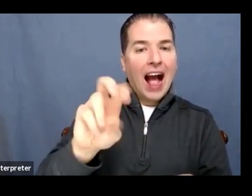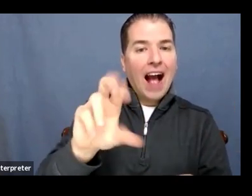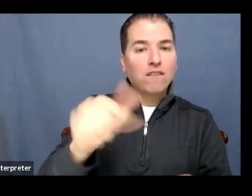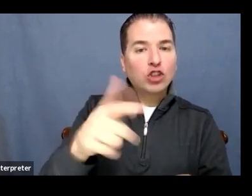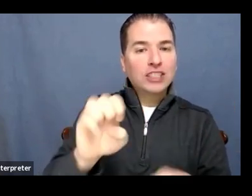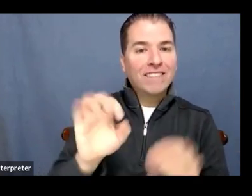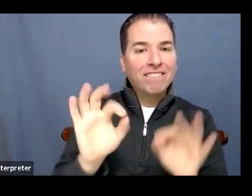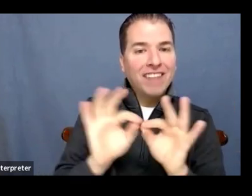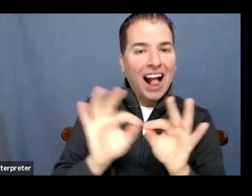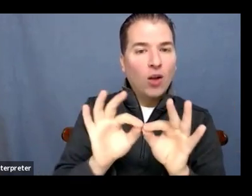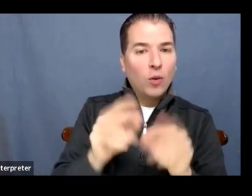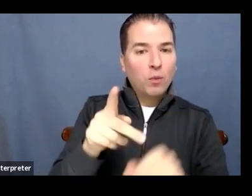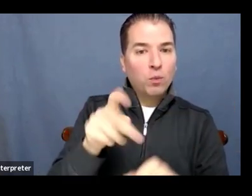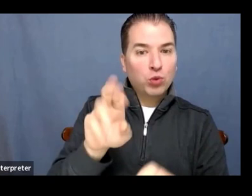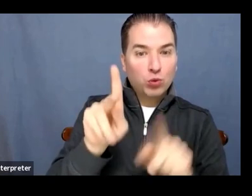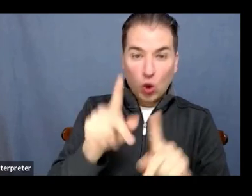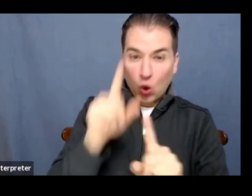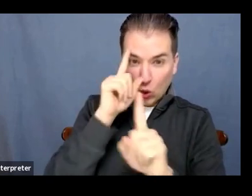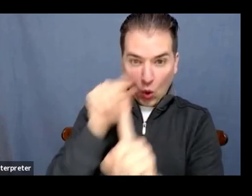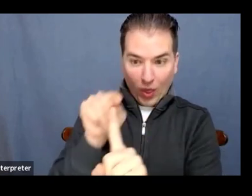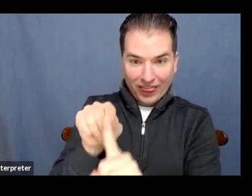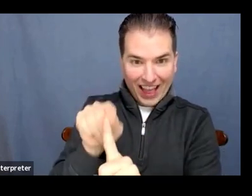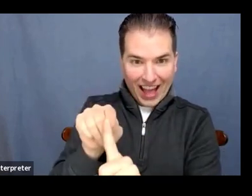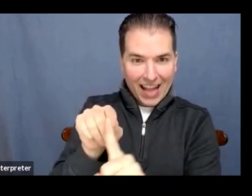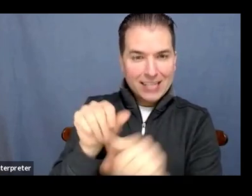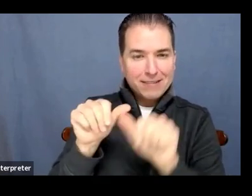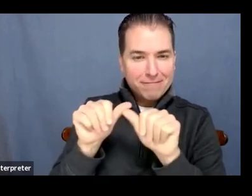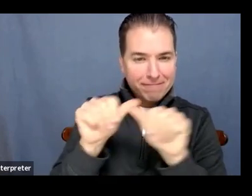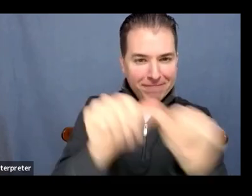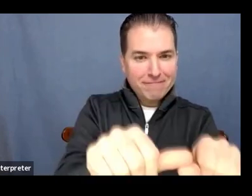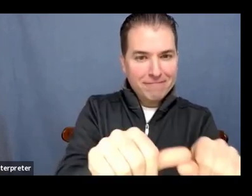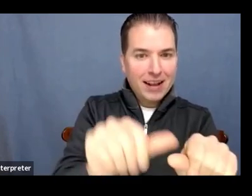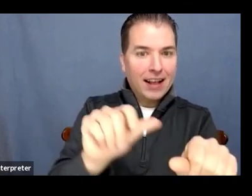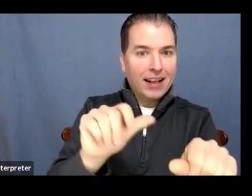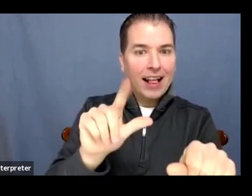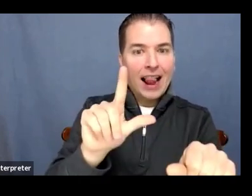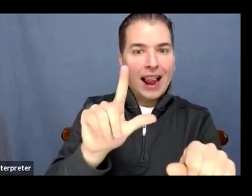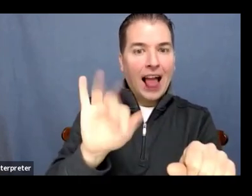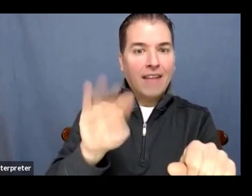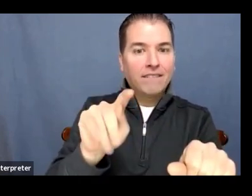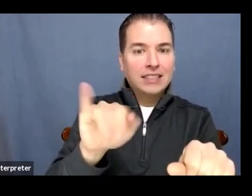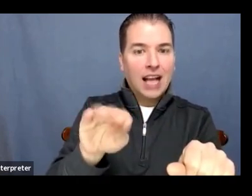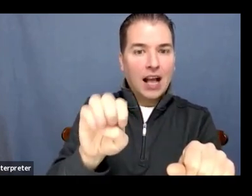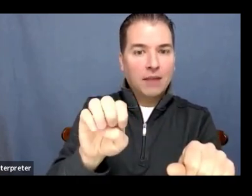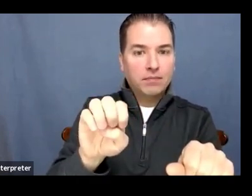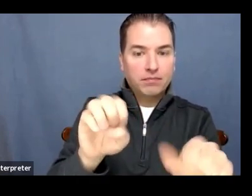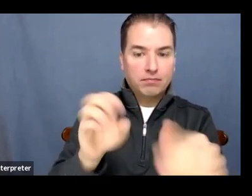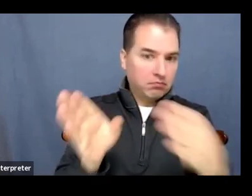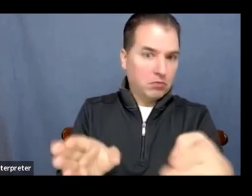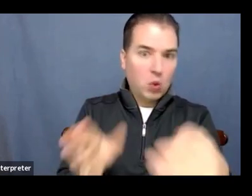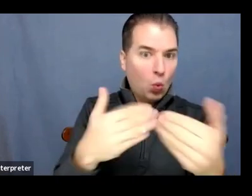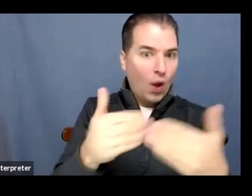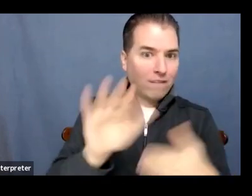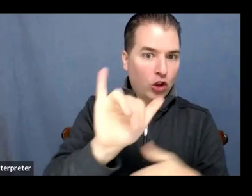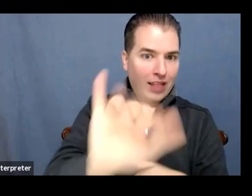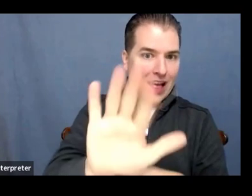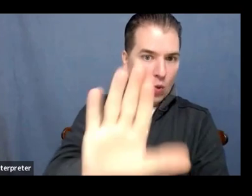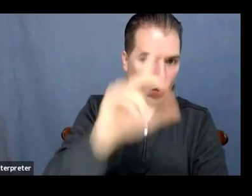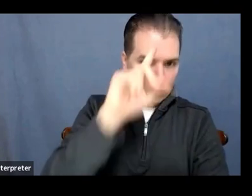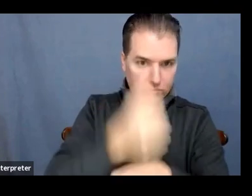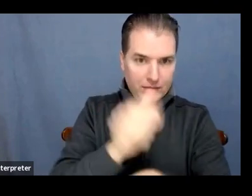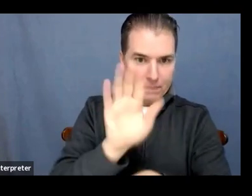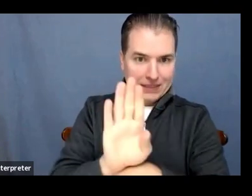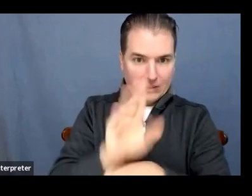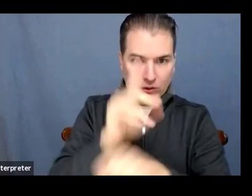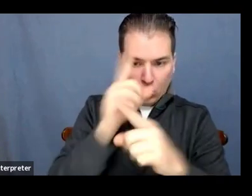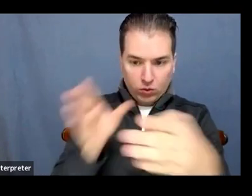you need to at least achieve that customer lifetime value. So if you think about how this may differ from one business to the other, let's